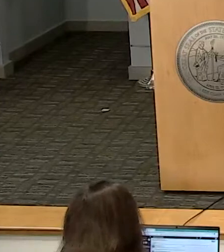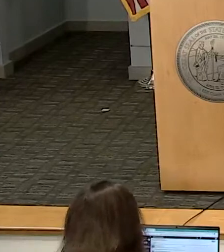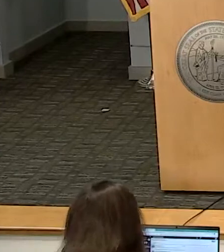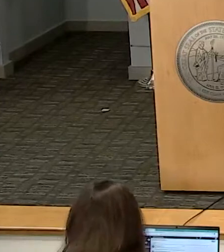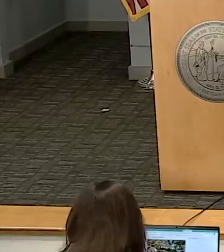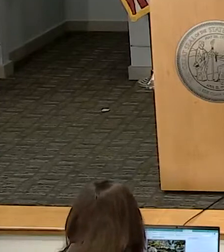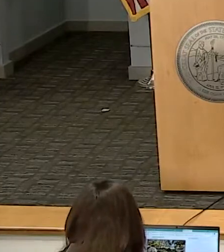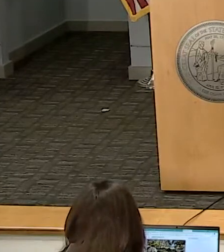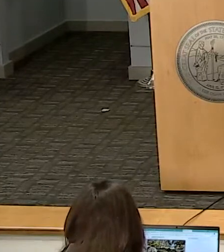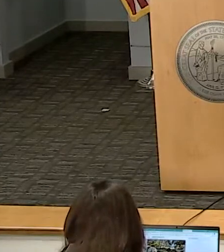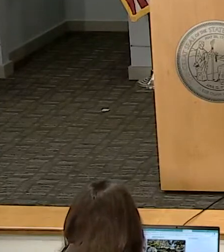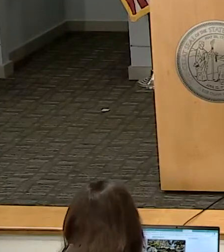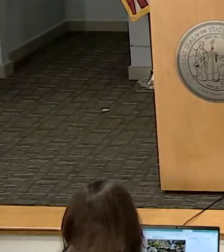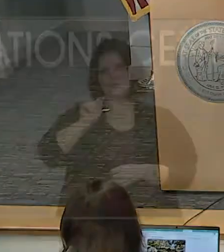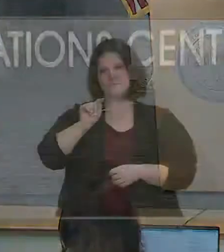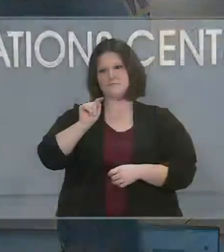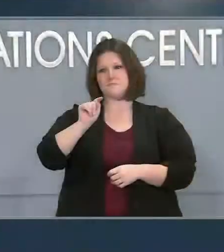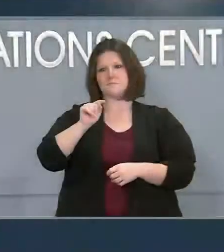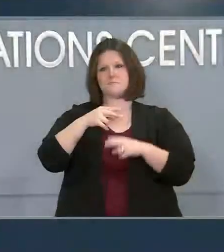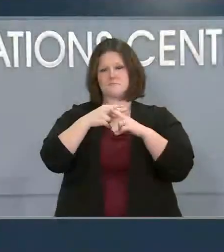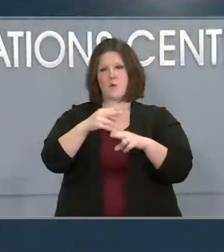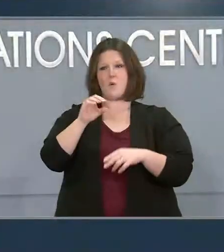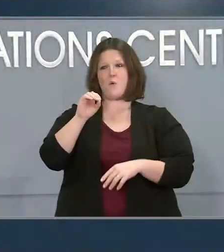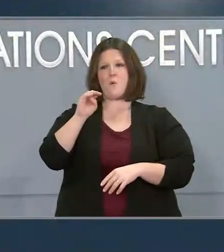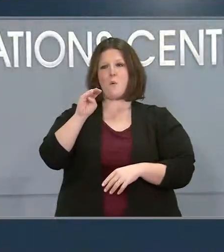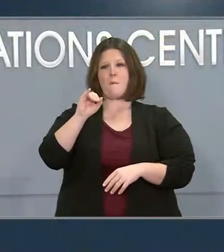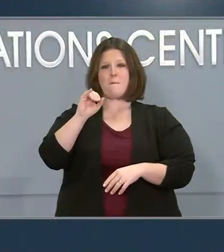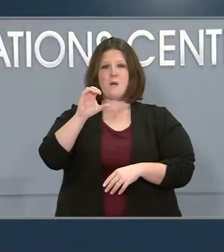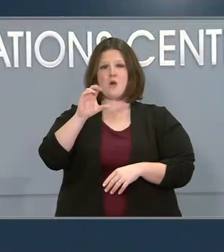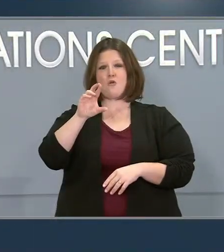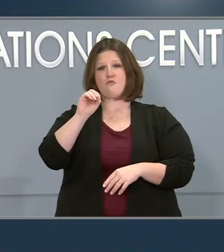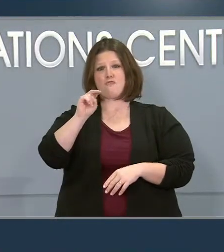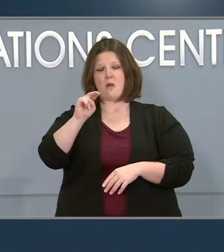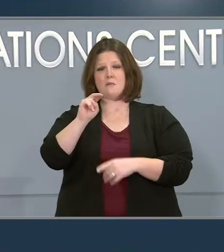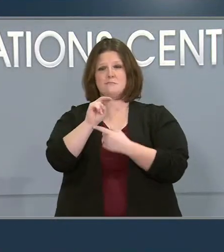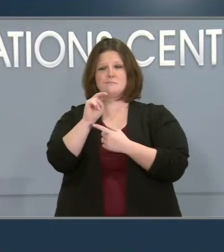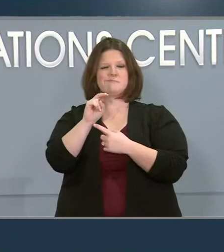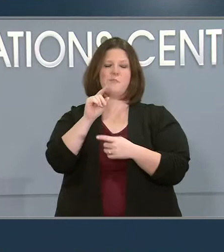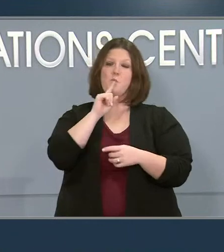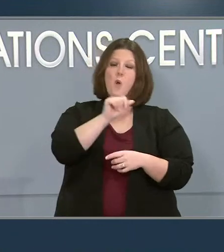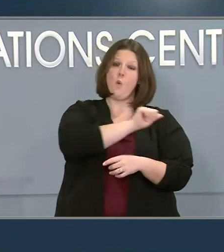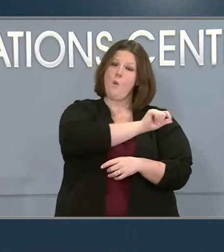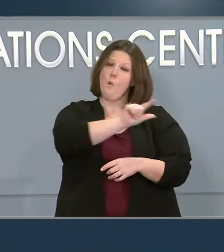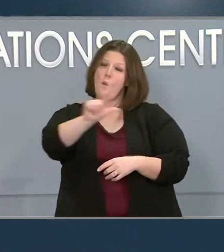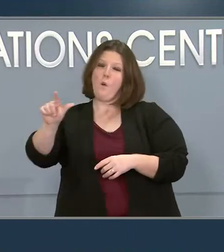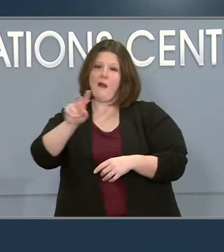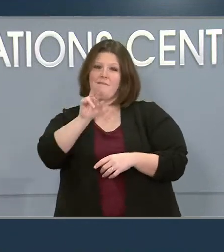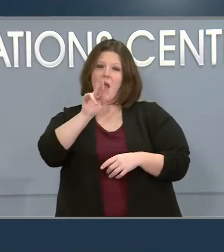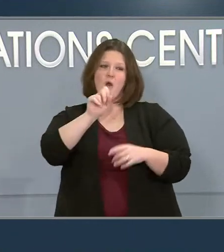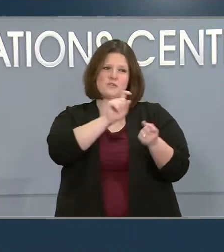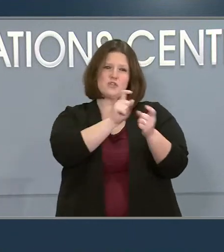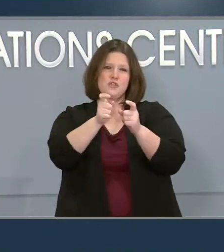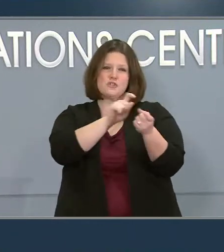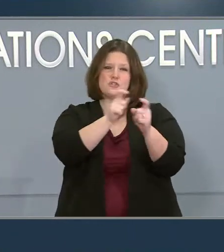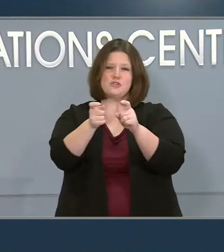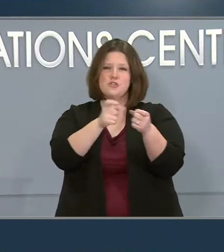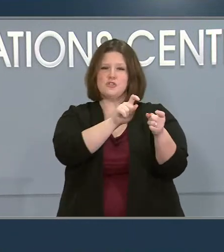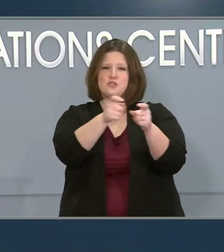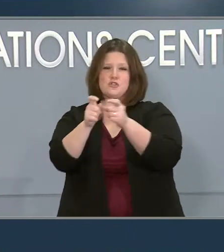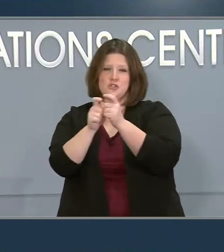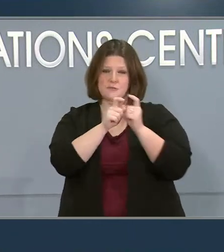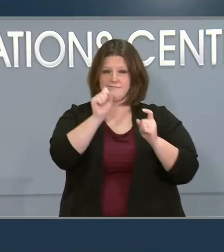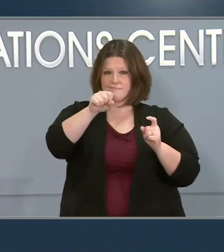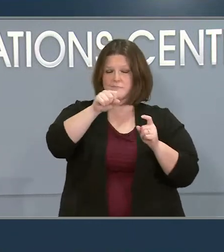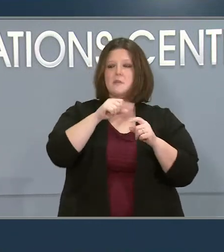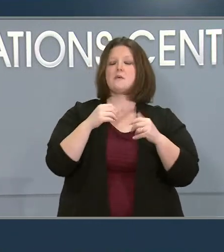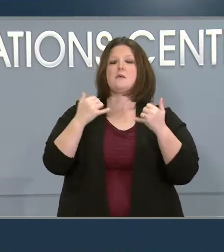All viruses change over time, and COVID-19 is no exception. The latest variant, Omicron, was recently designated